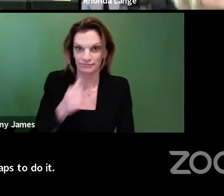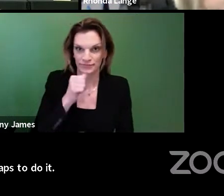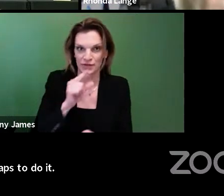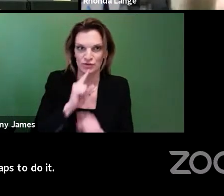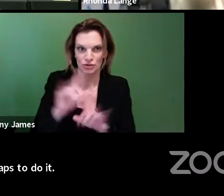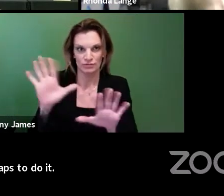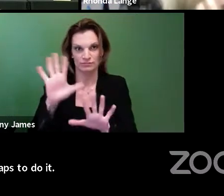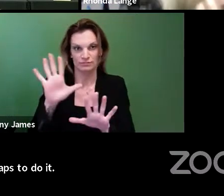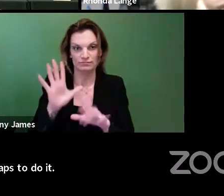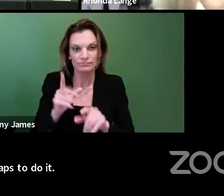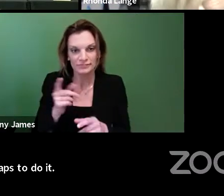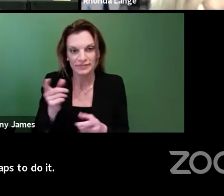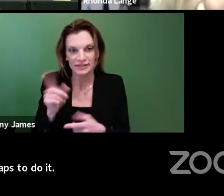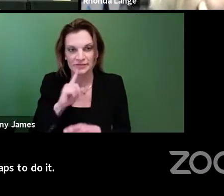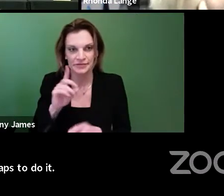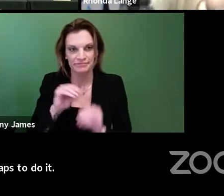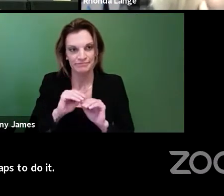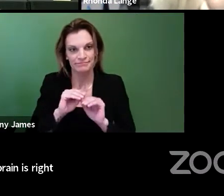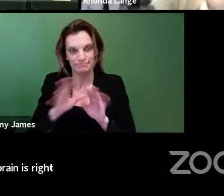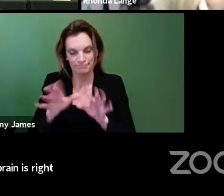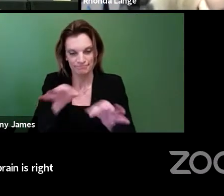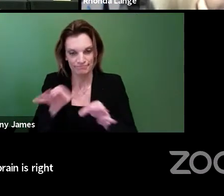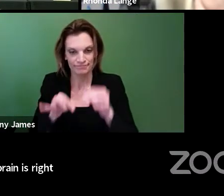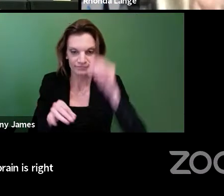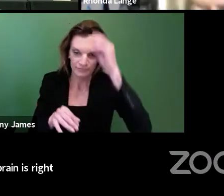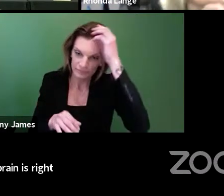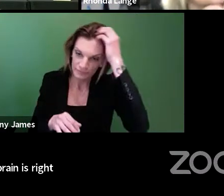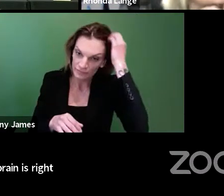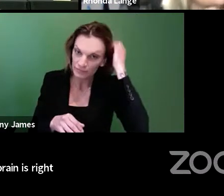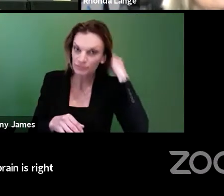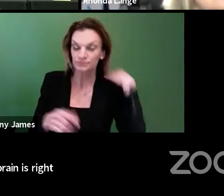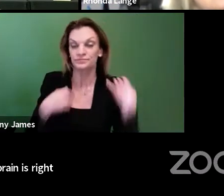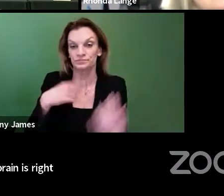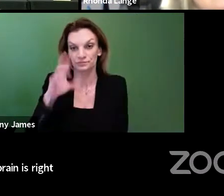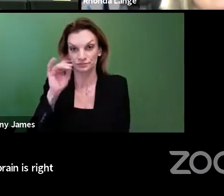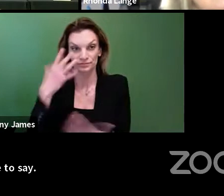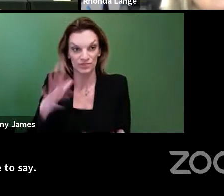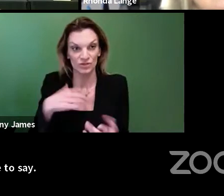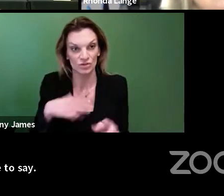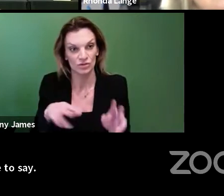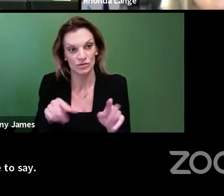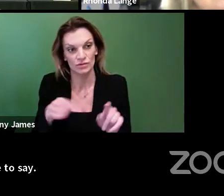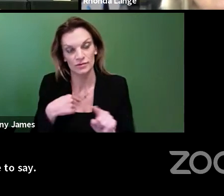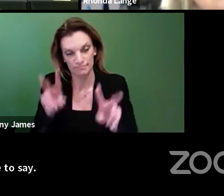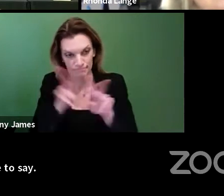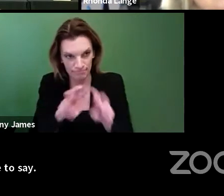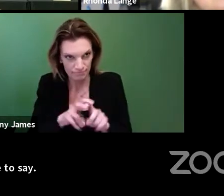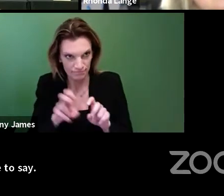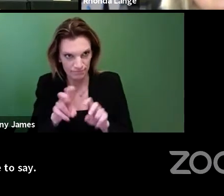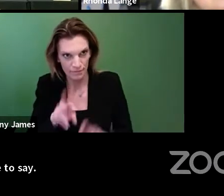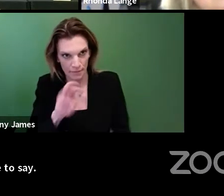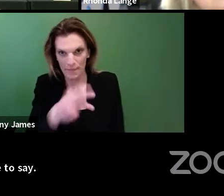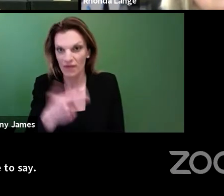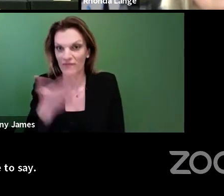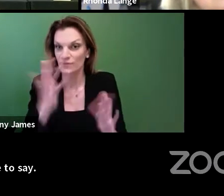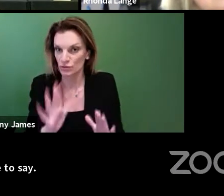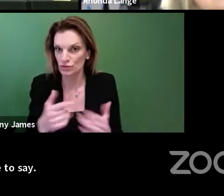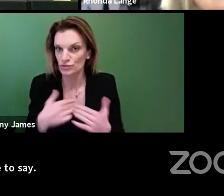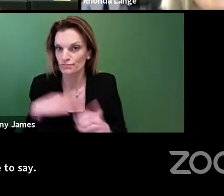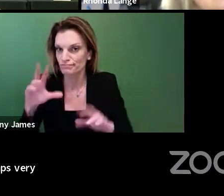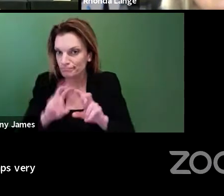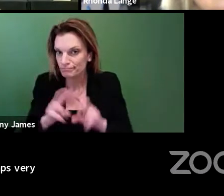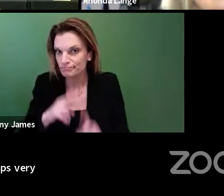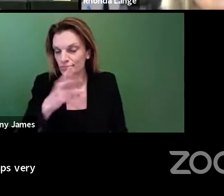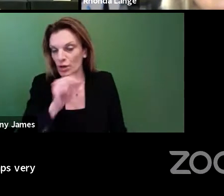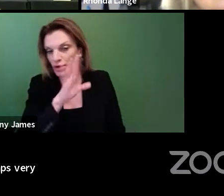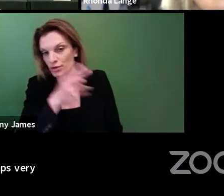yet. This is all I have to say. I did look at the maps very carefully. I did some history.